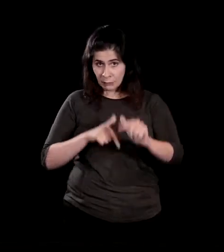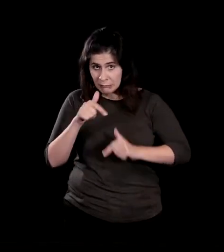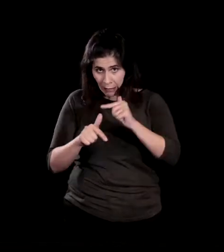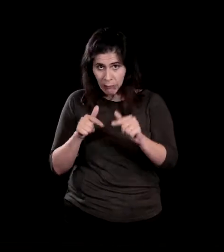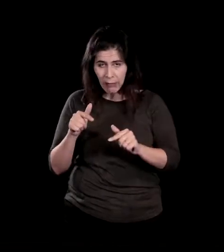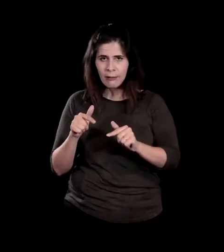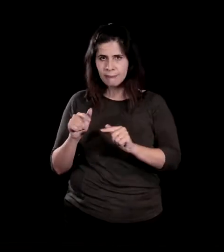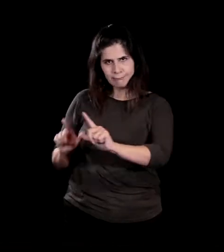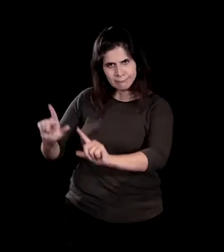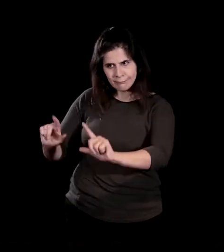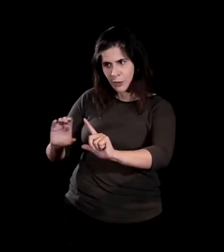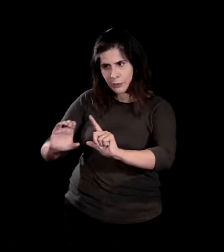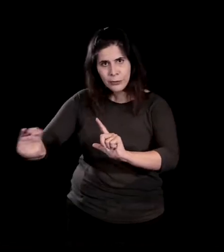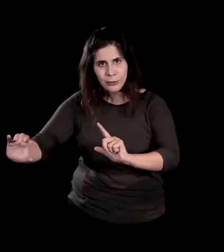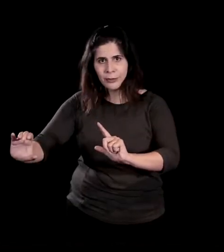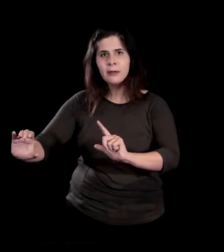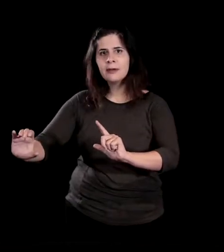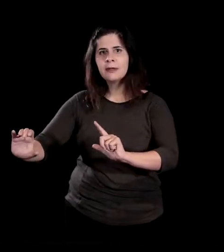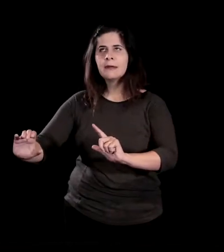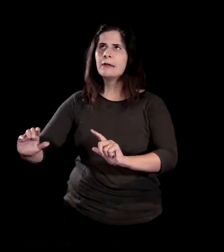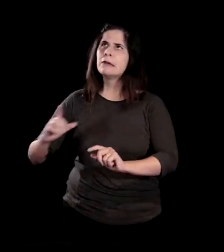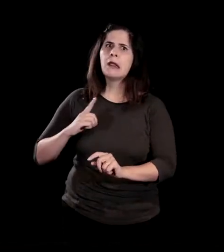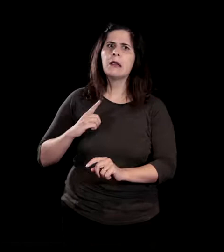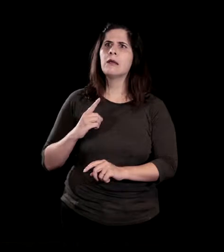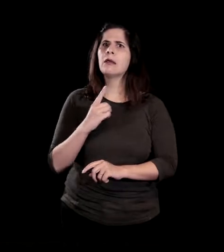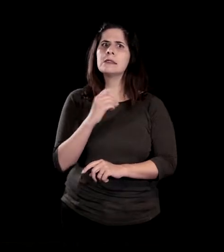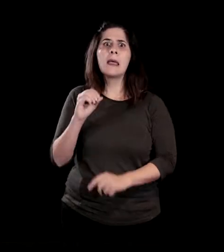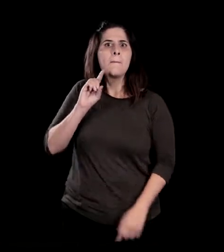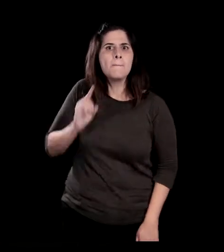We work with a cathodic tube with a lot of